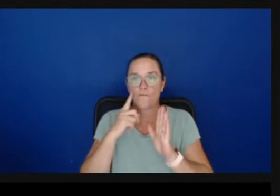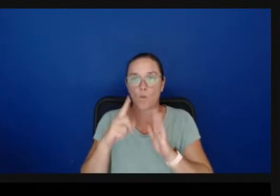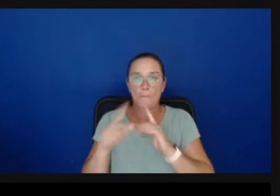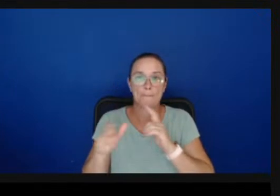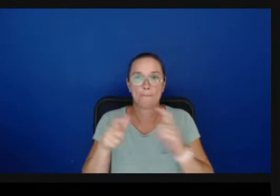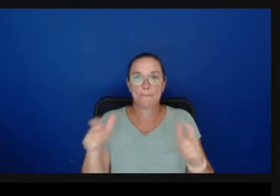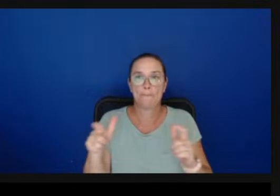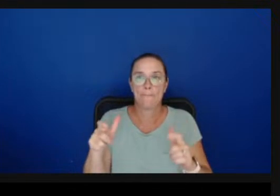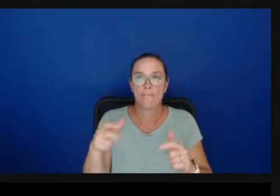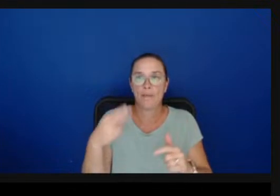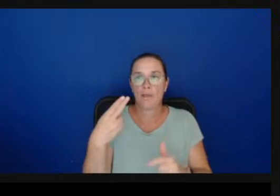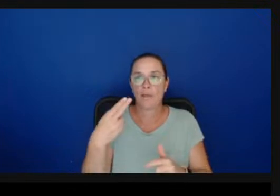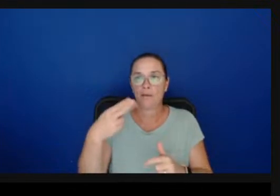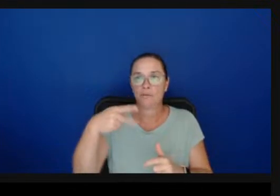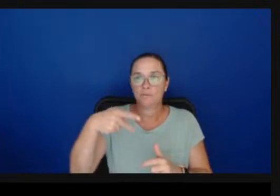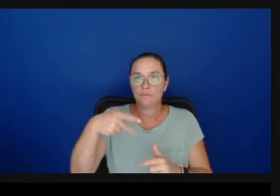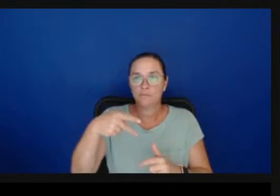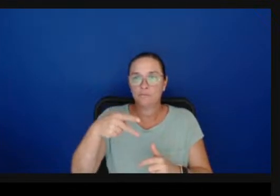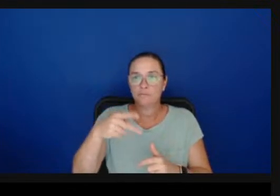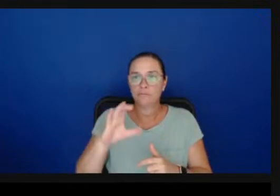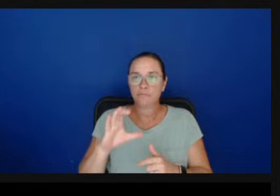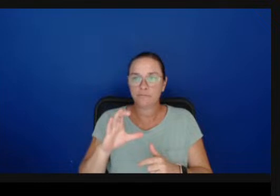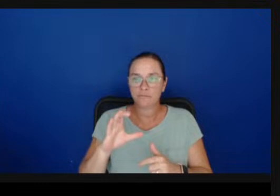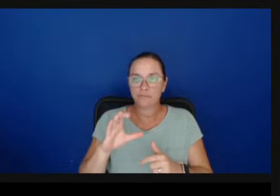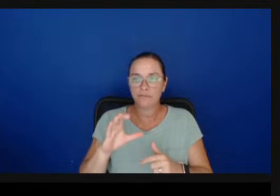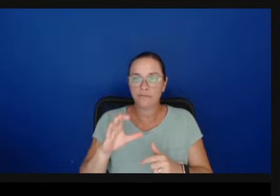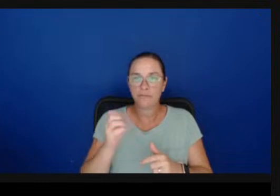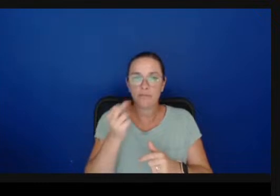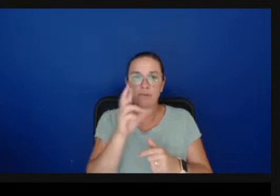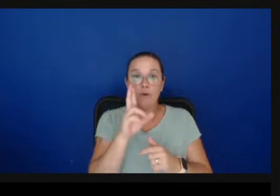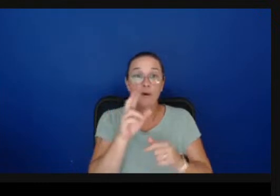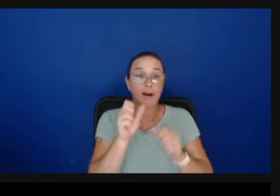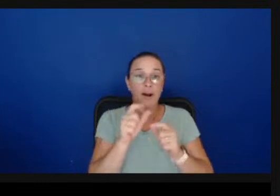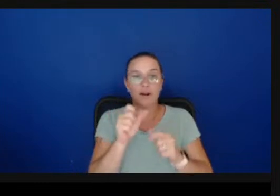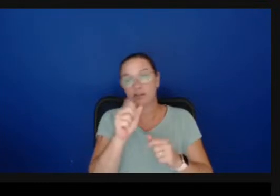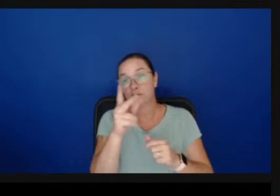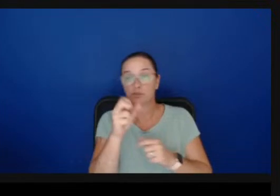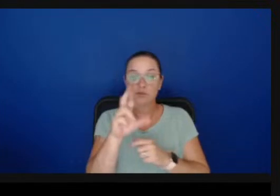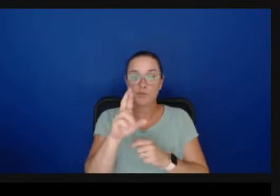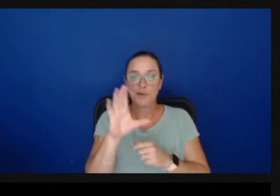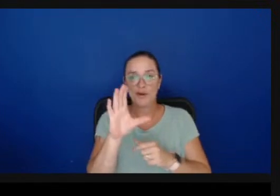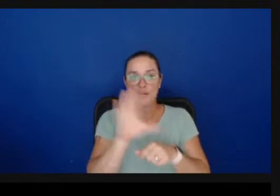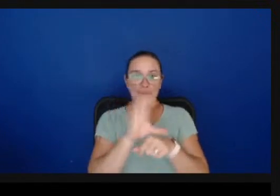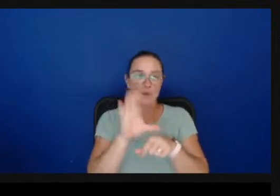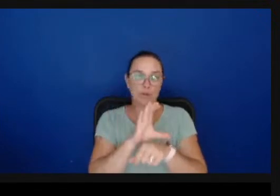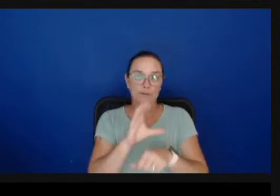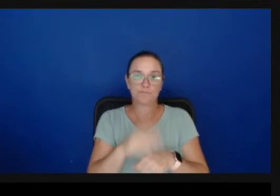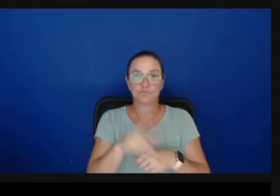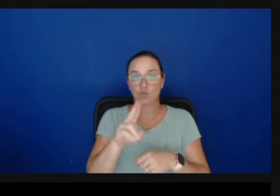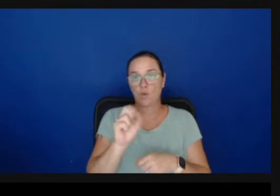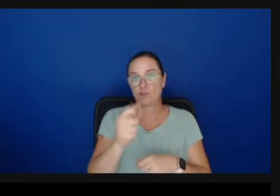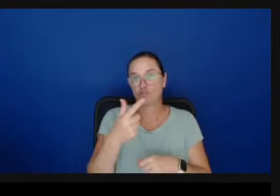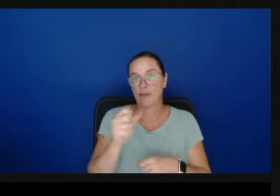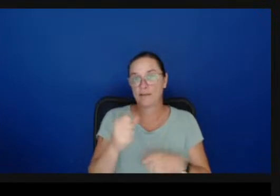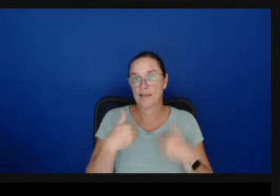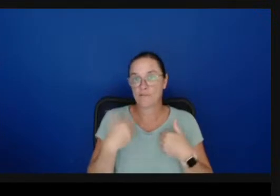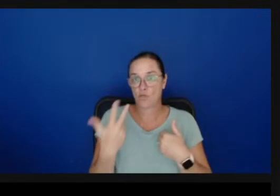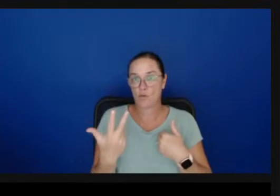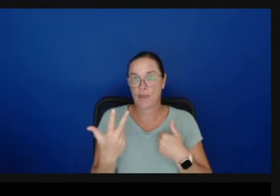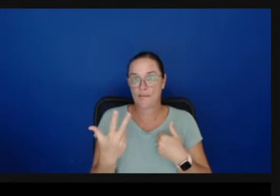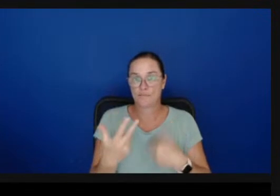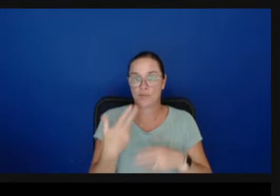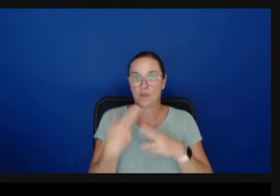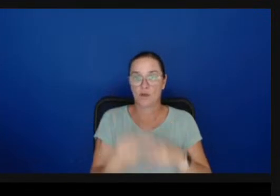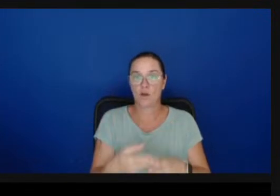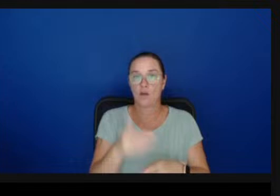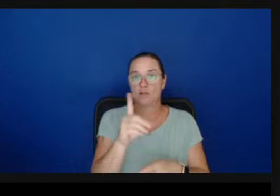high performance computing systems or supercomputers. The USGS has 3 of them. They're named